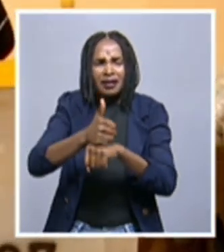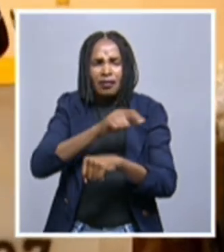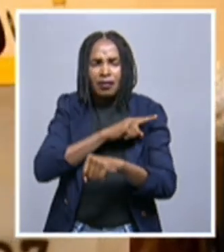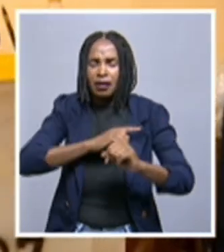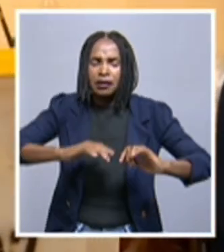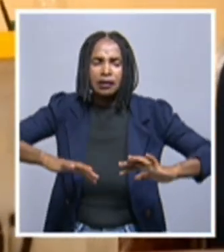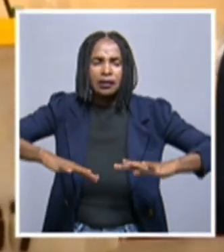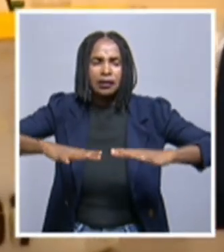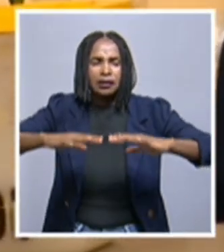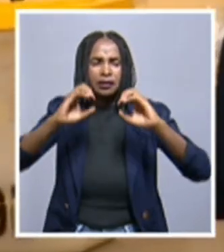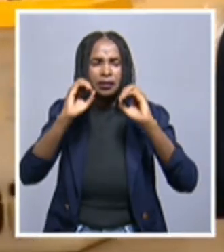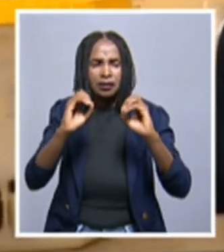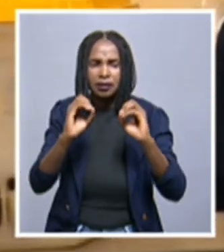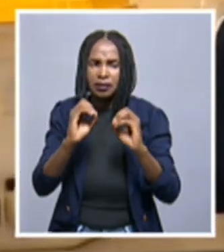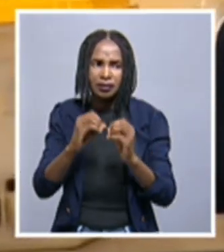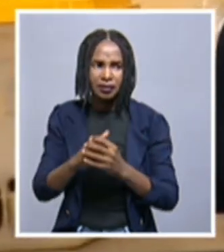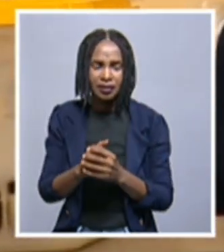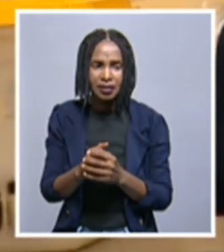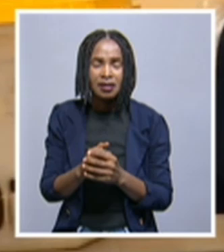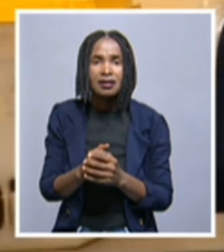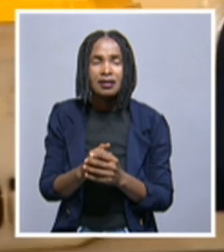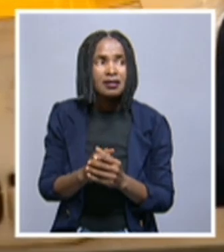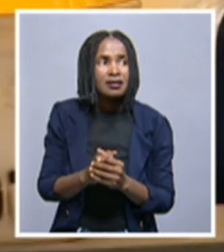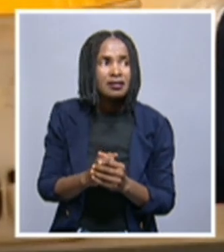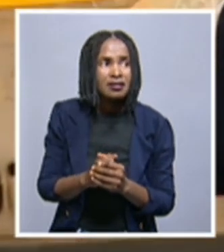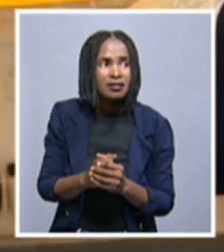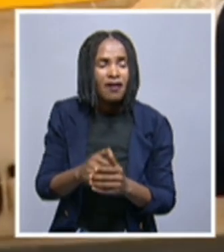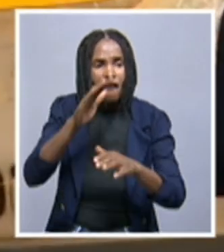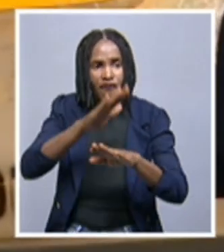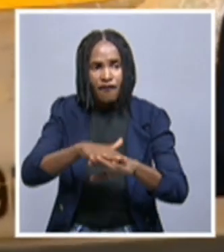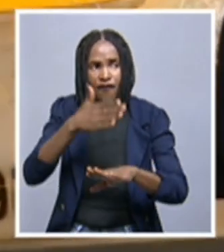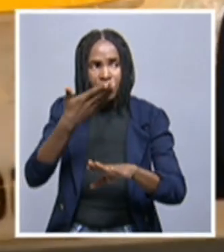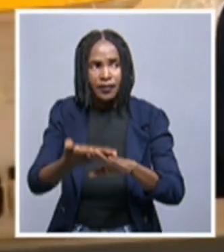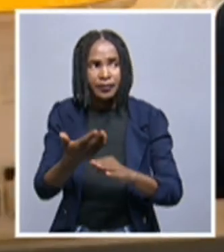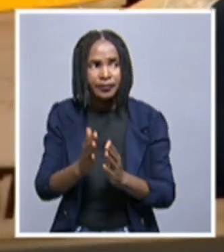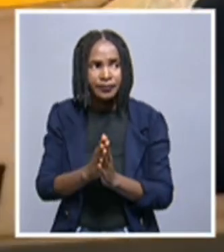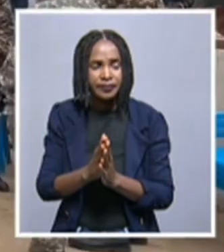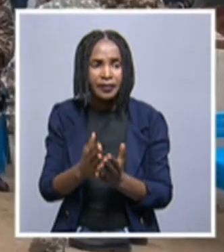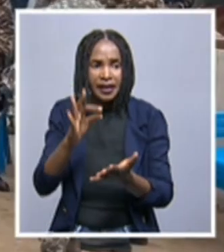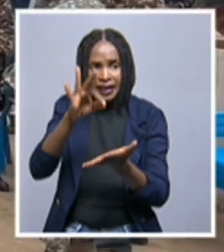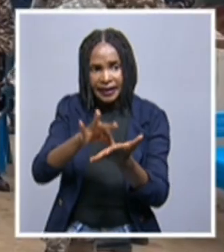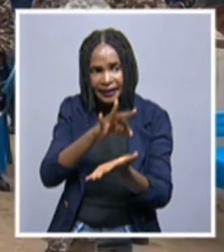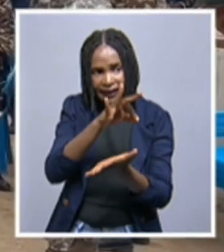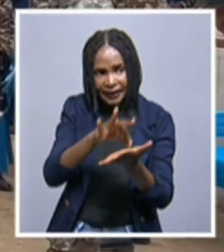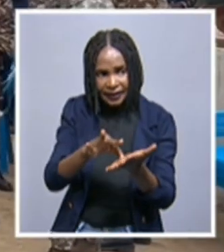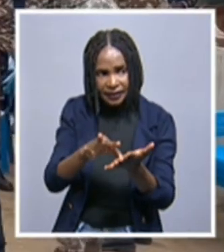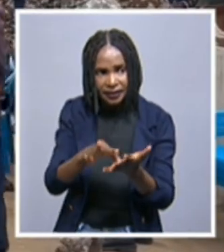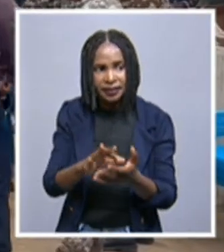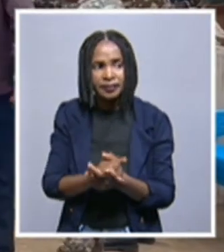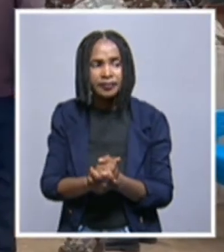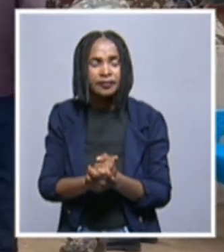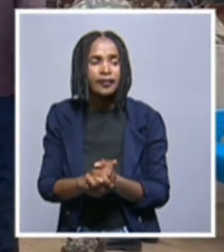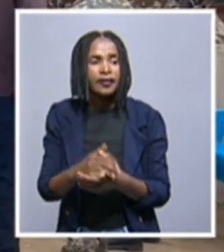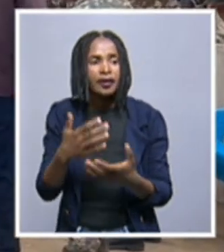for alarm, in my view. Unless there's chaos. But let me give you a scenario where the outcome of the election is either an incumbent is